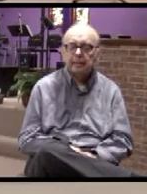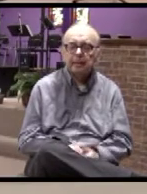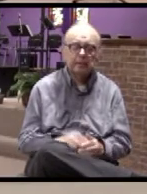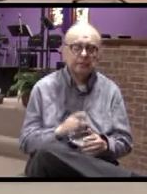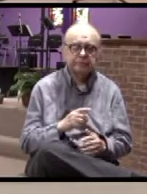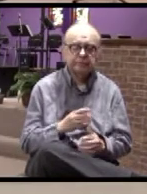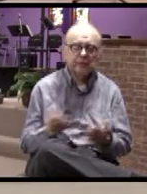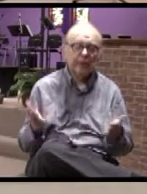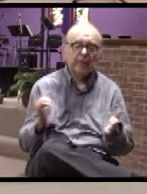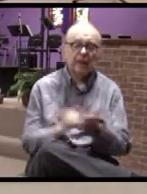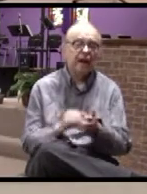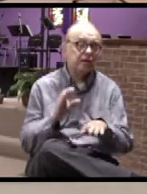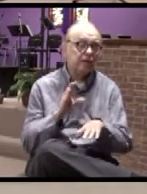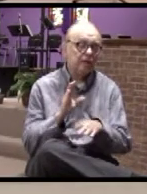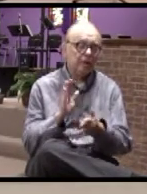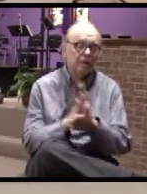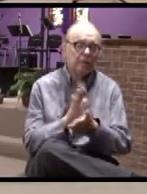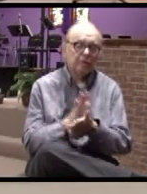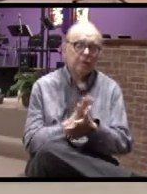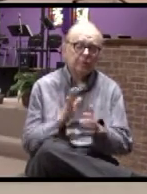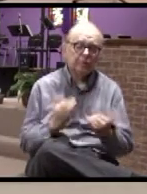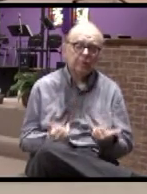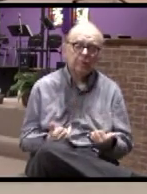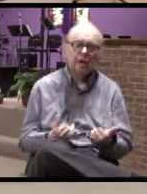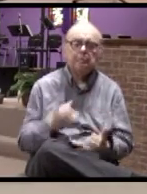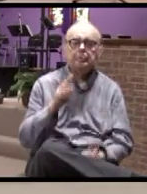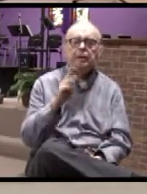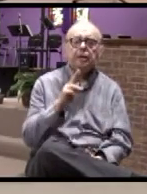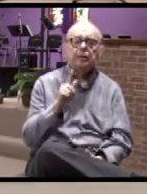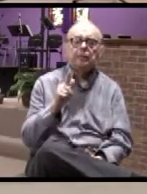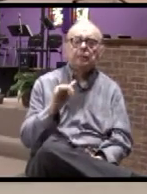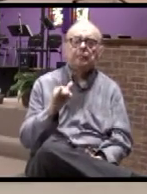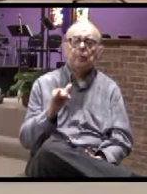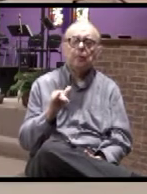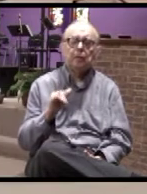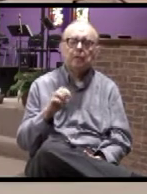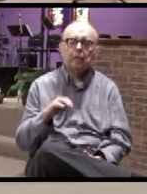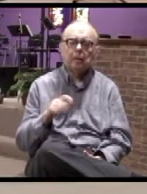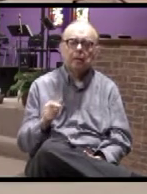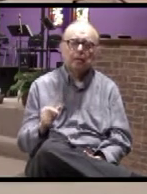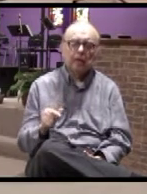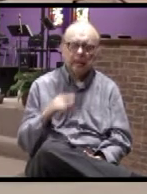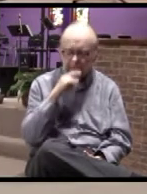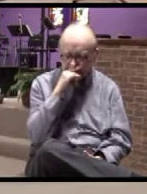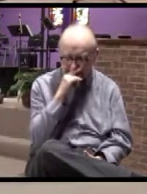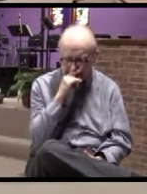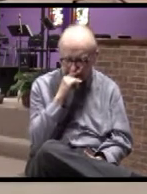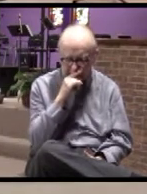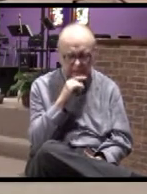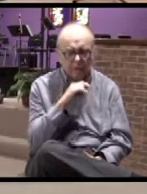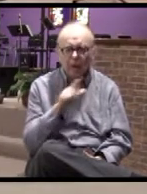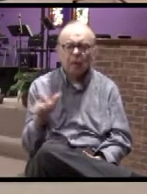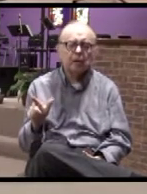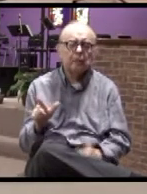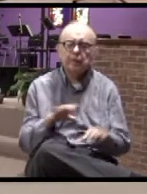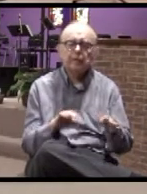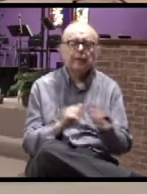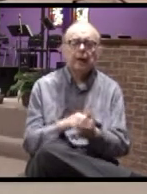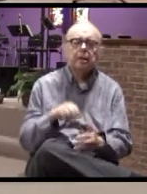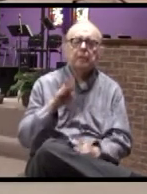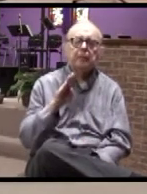thing in school today, bullying, right? Kids all over are bullied.